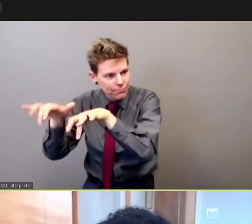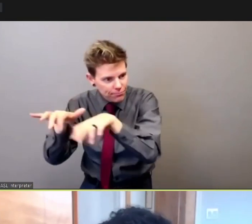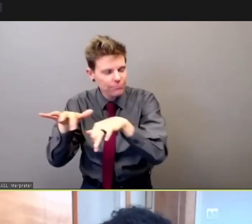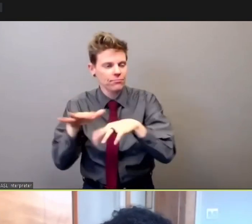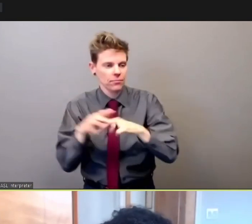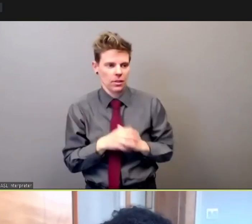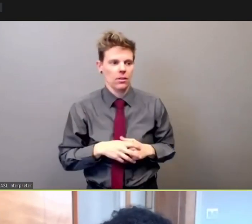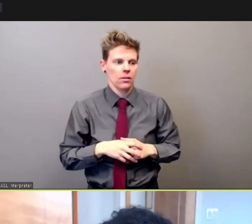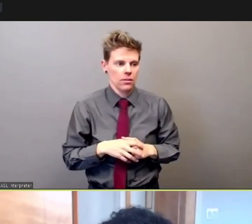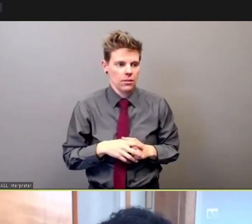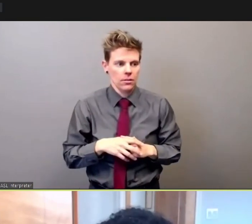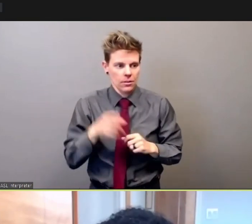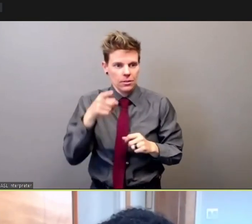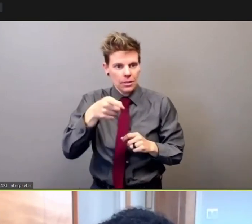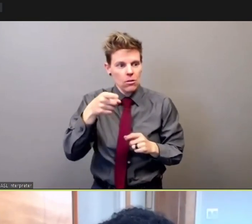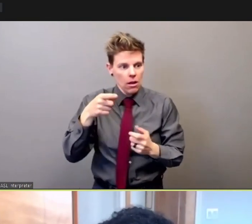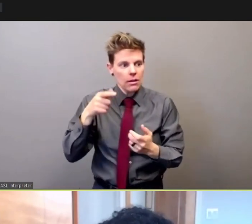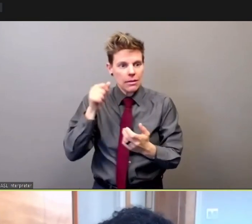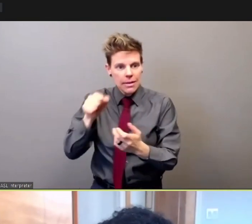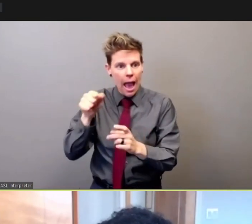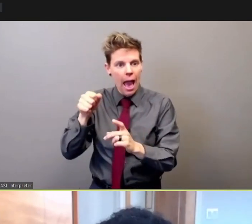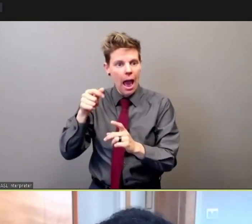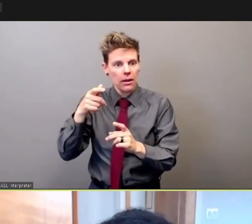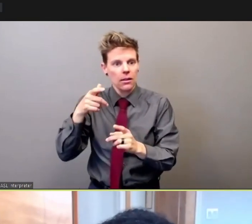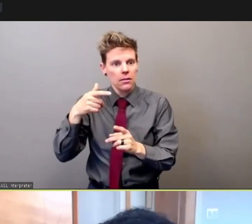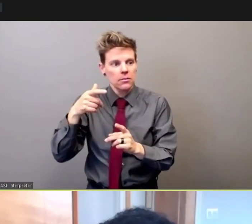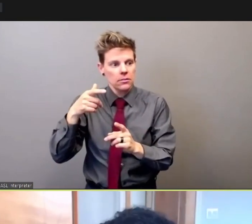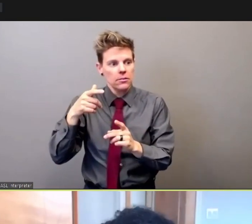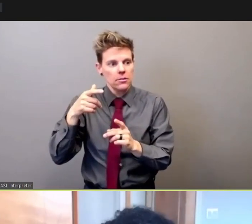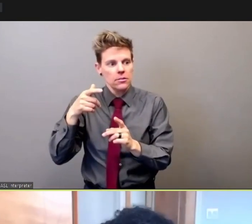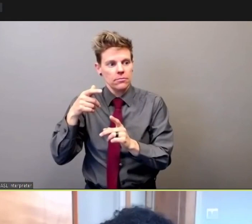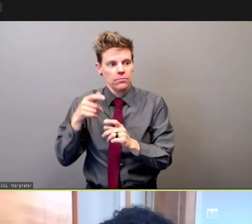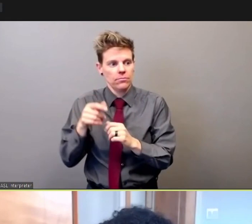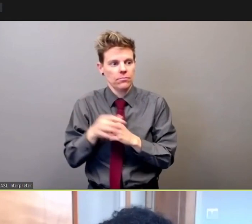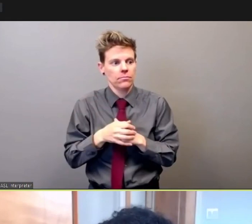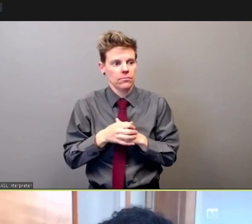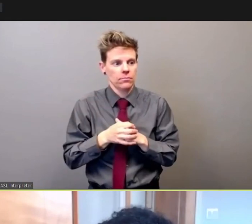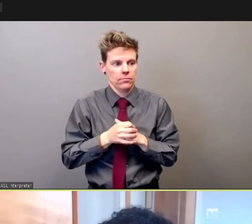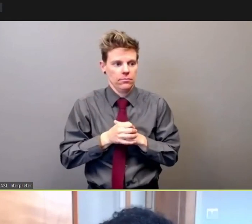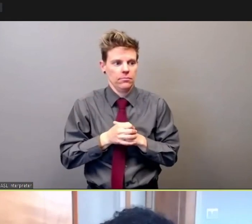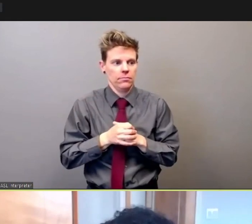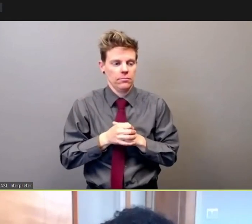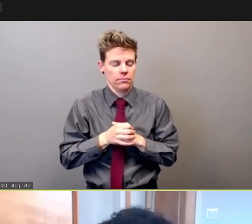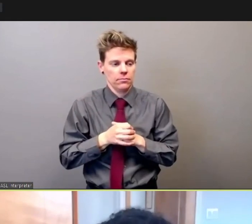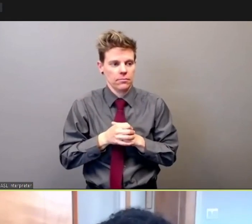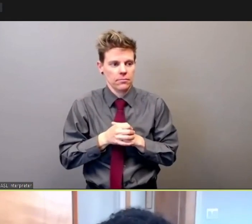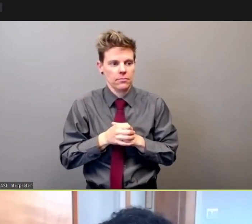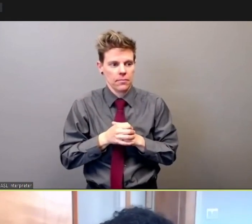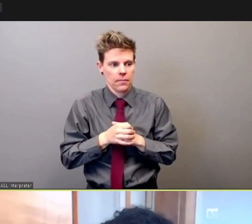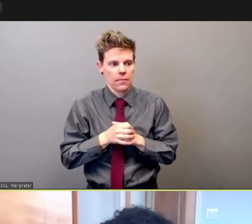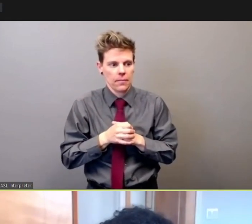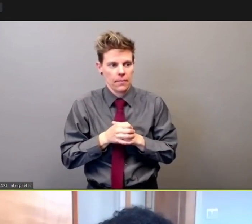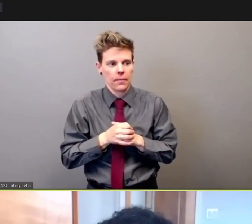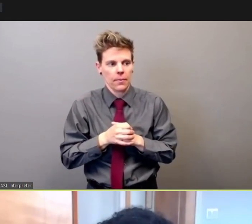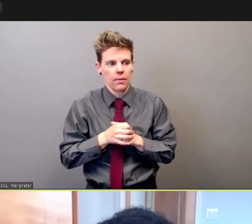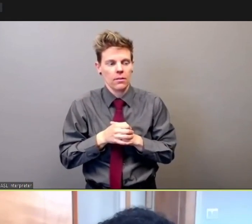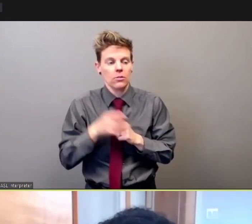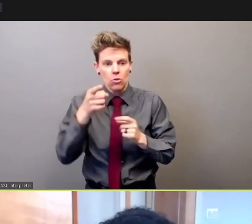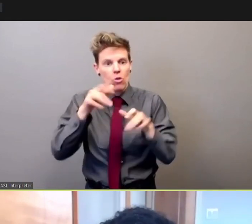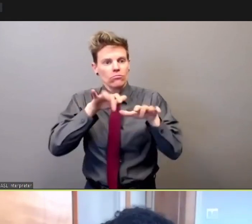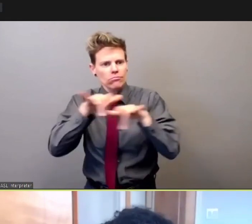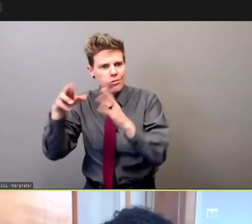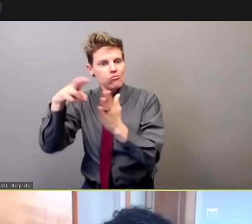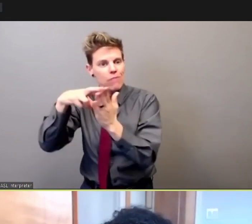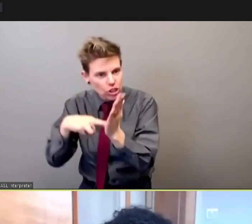app. That way we can work with them to push appointments to them, identify where there are people who are waiting for a vaccine if they have doses about